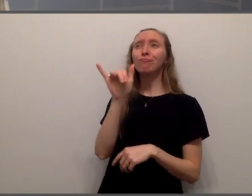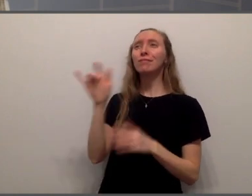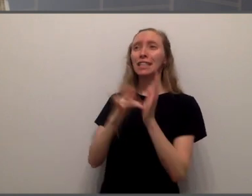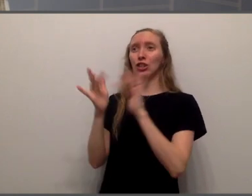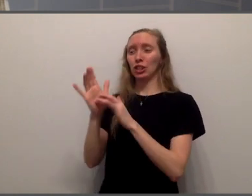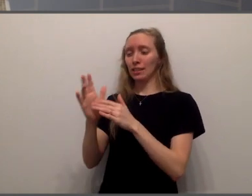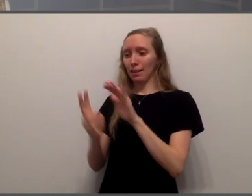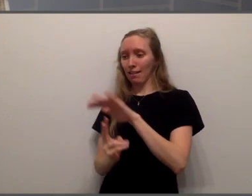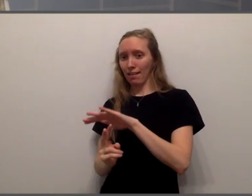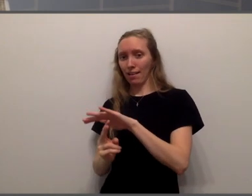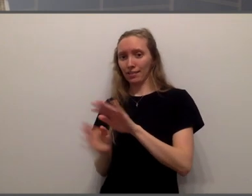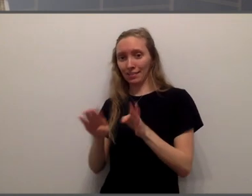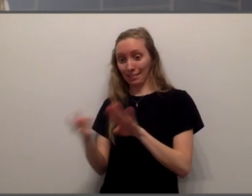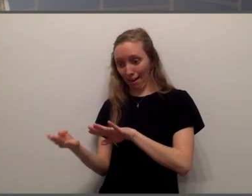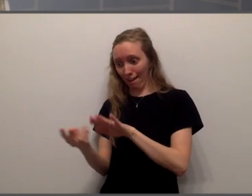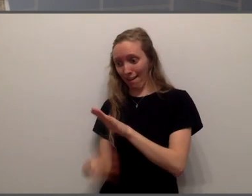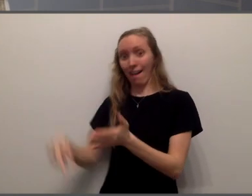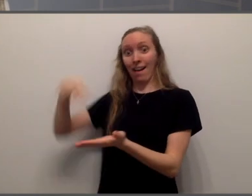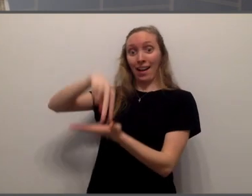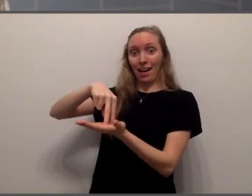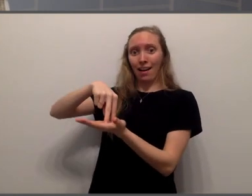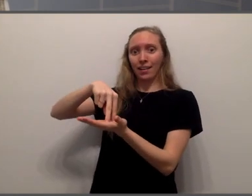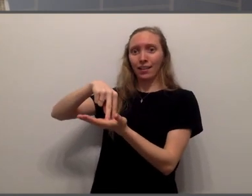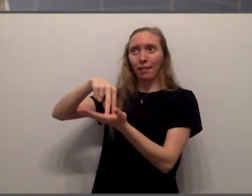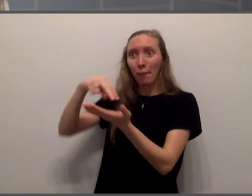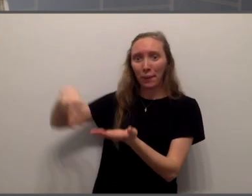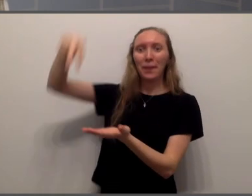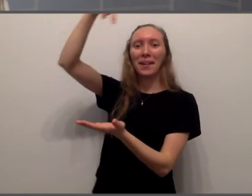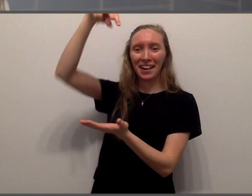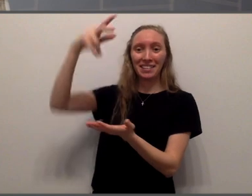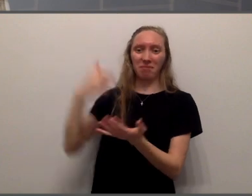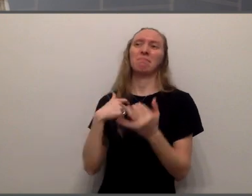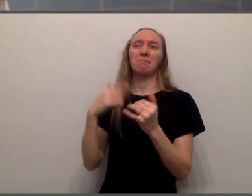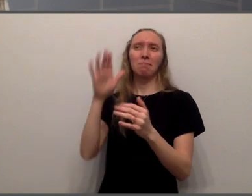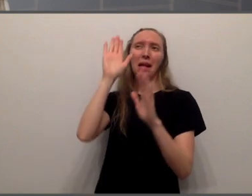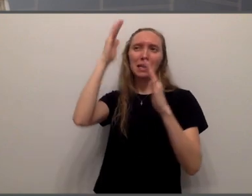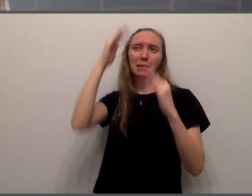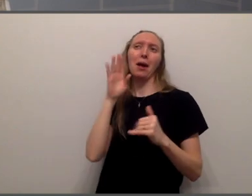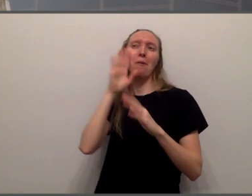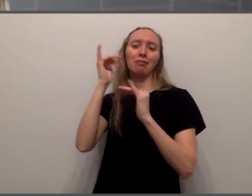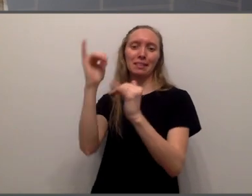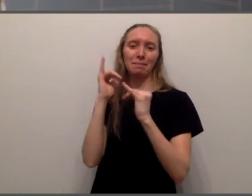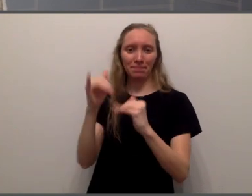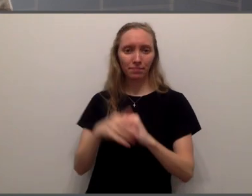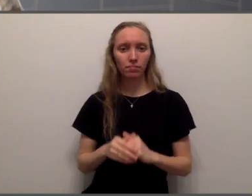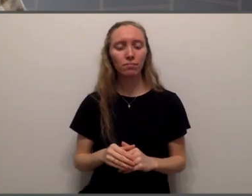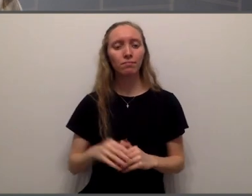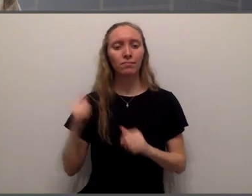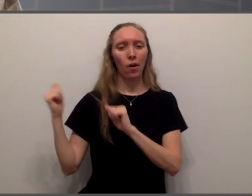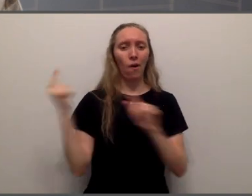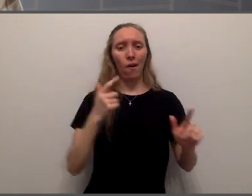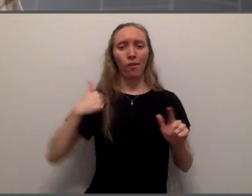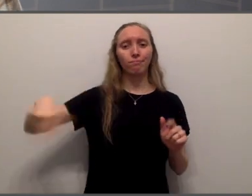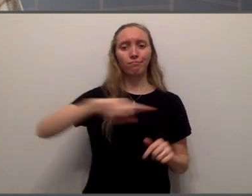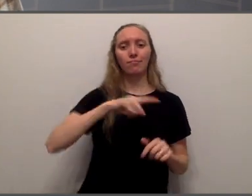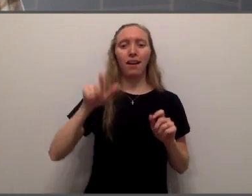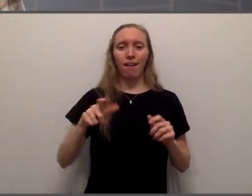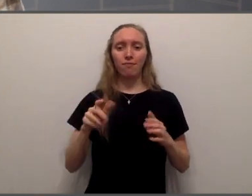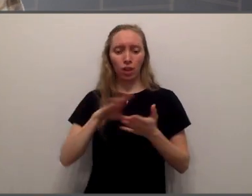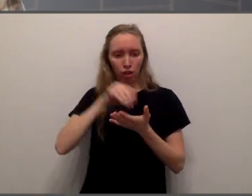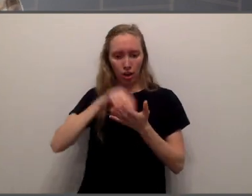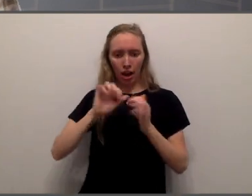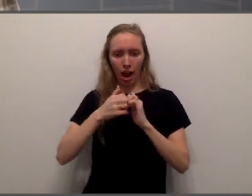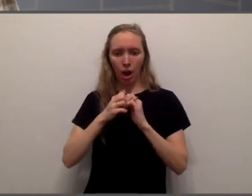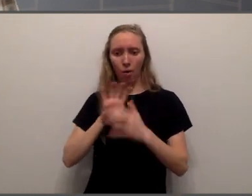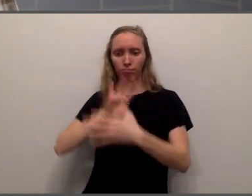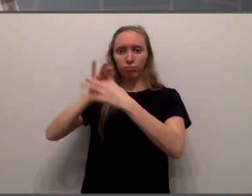be the alternative society, the kingdom community. Now, with that in mind, I love how